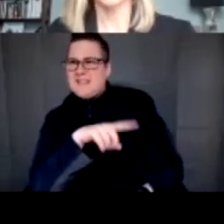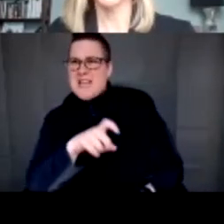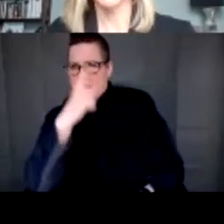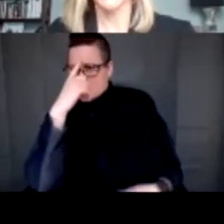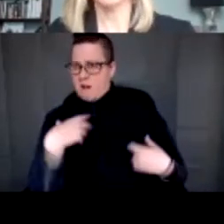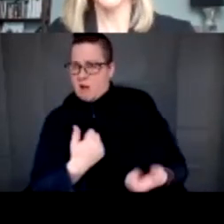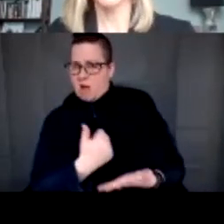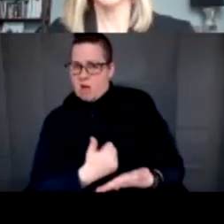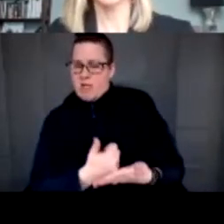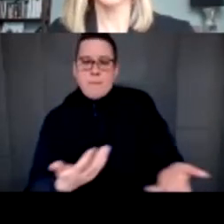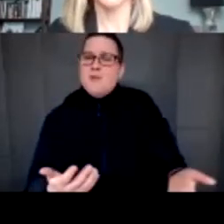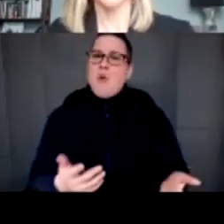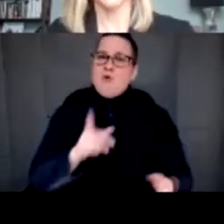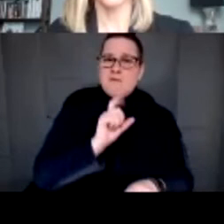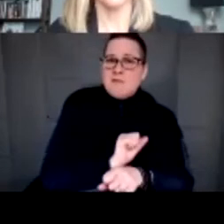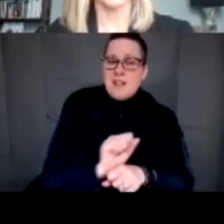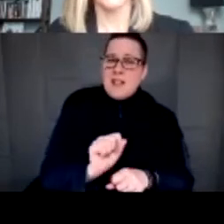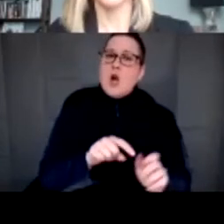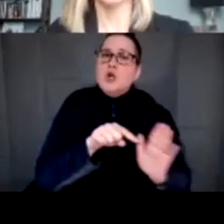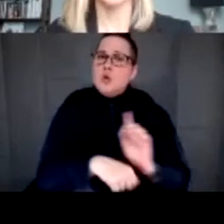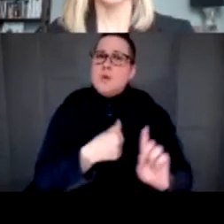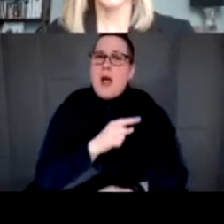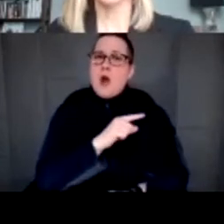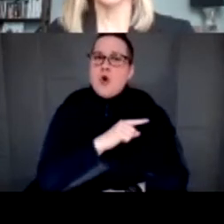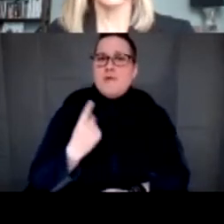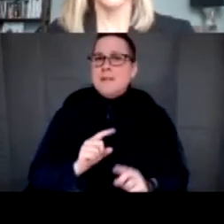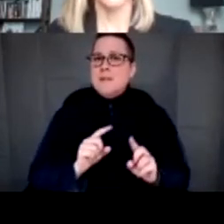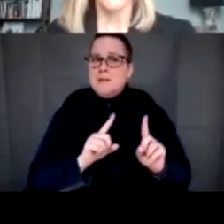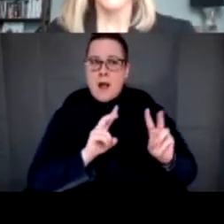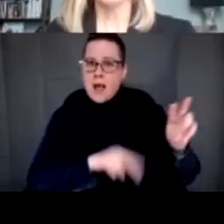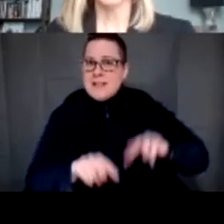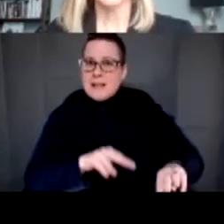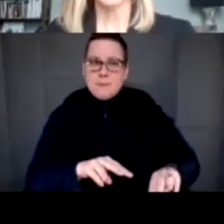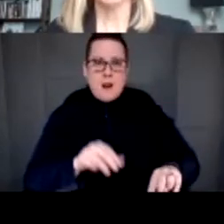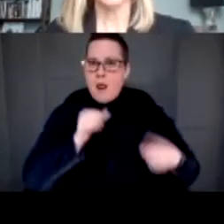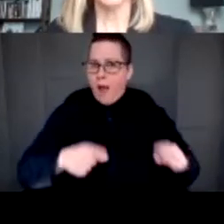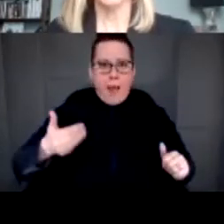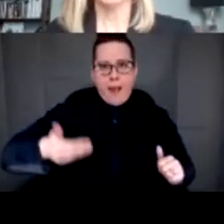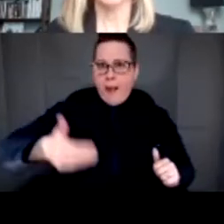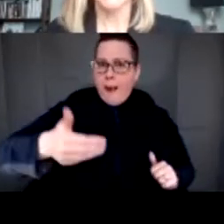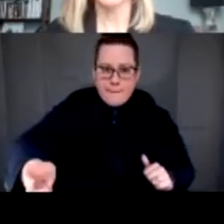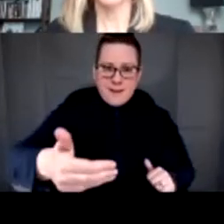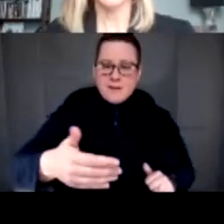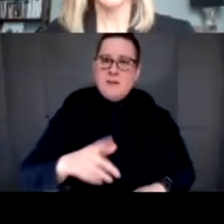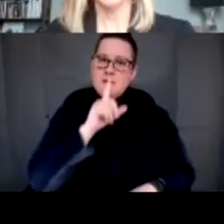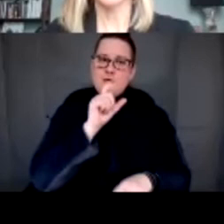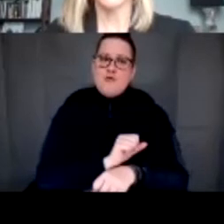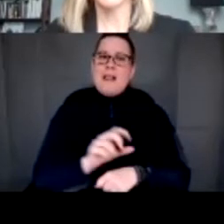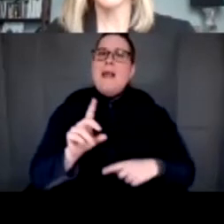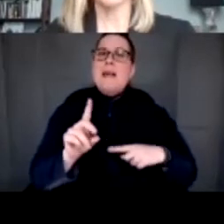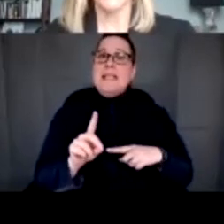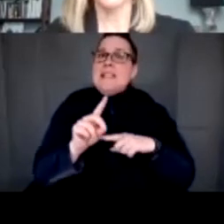So, suicide risk assessments aren't going on regularly. So disability really provides a means